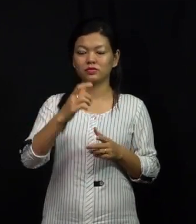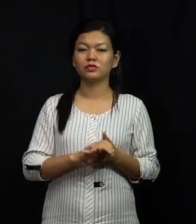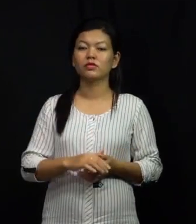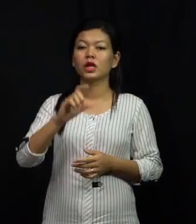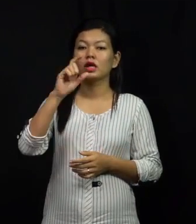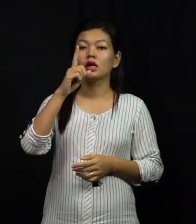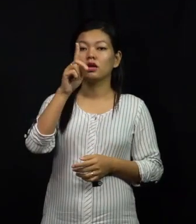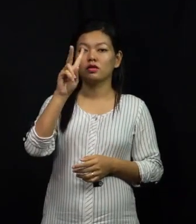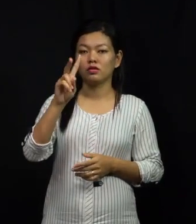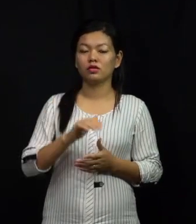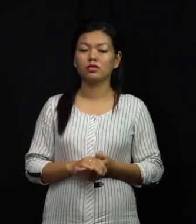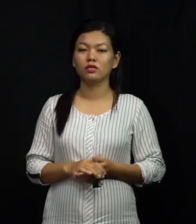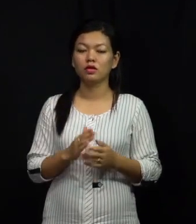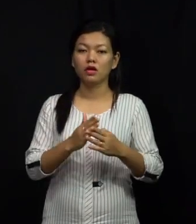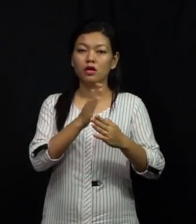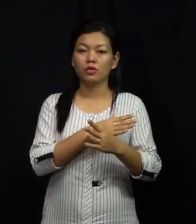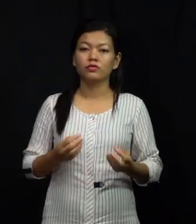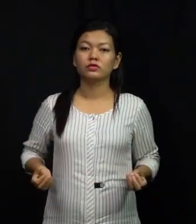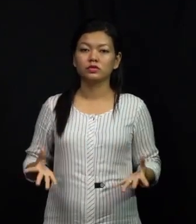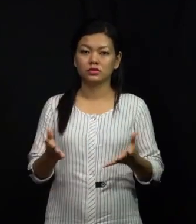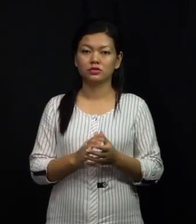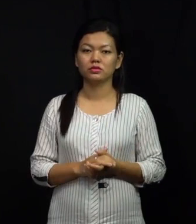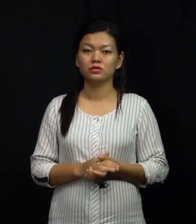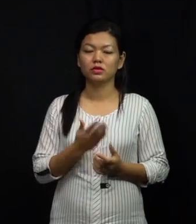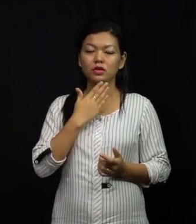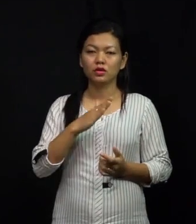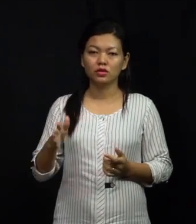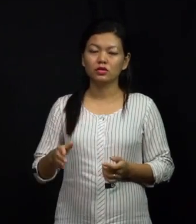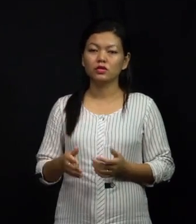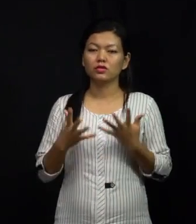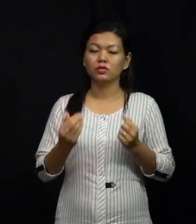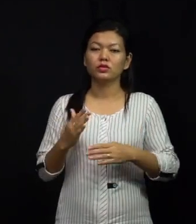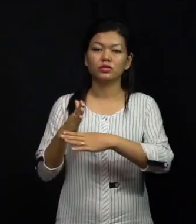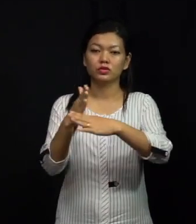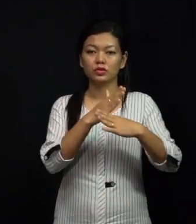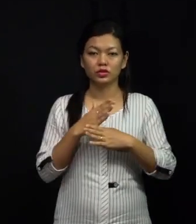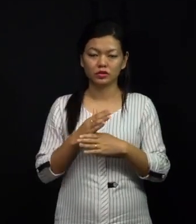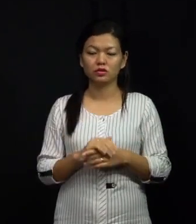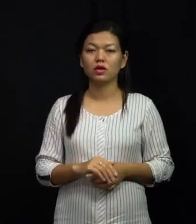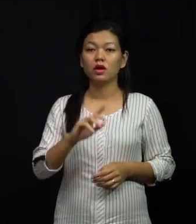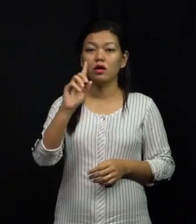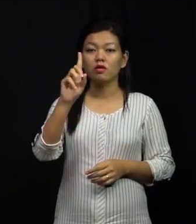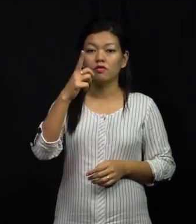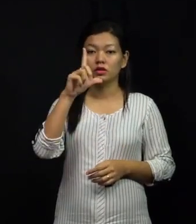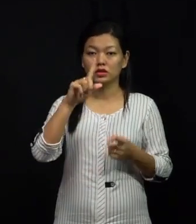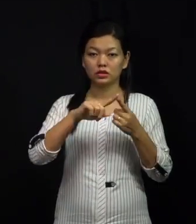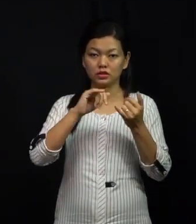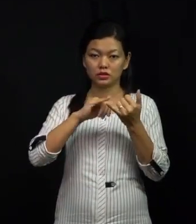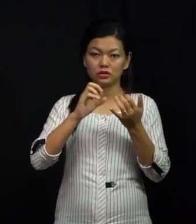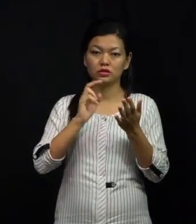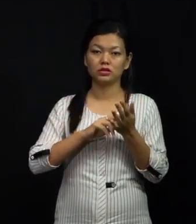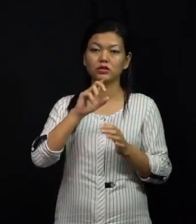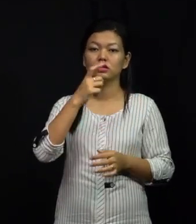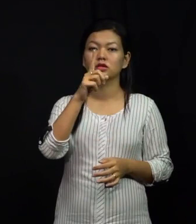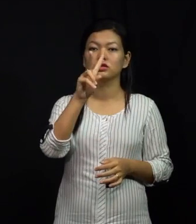So before we begin this new lesson, students, I wanted to tell you that in the first lesson of your class